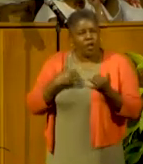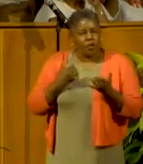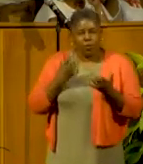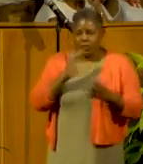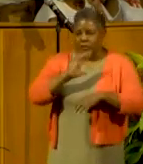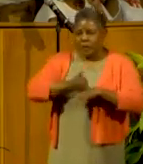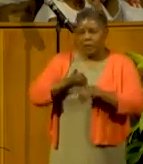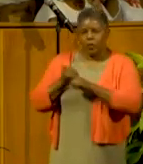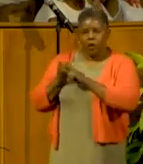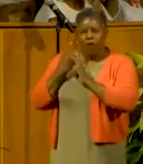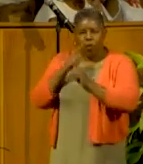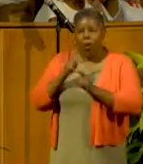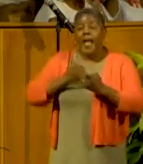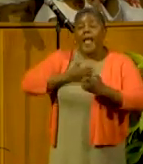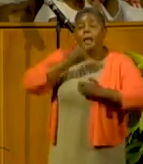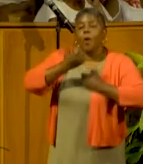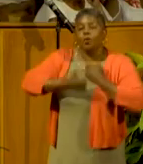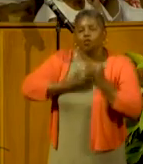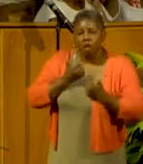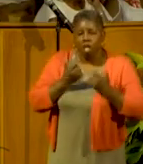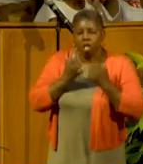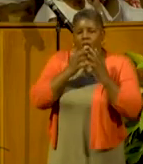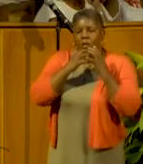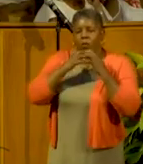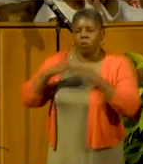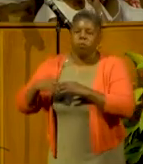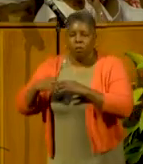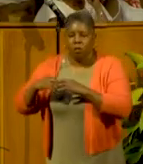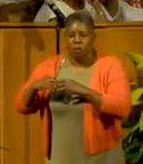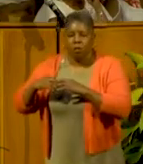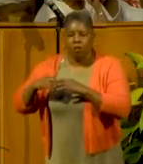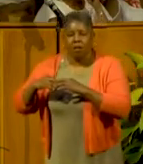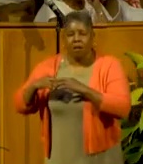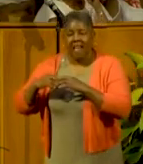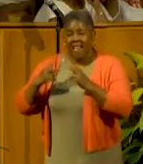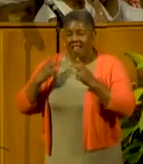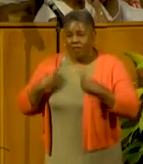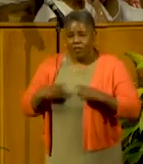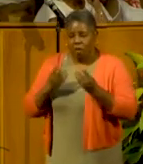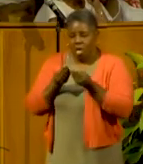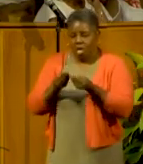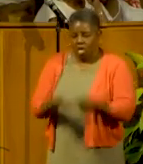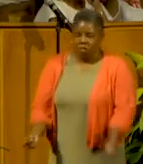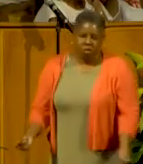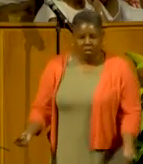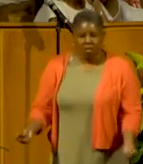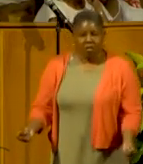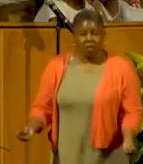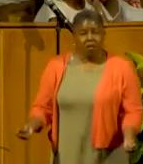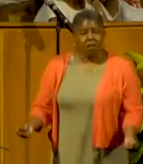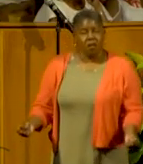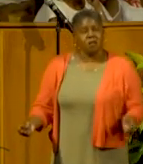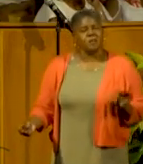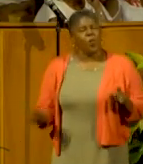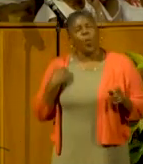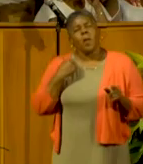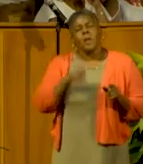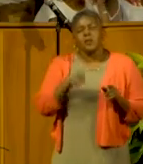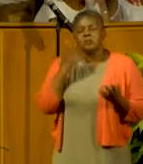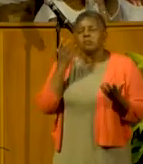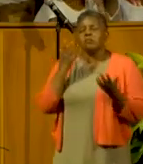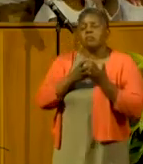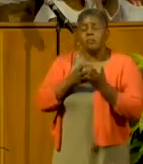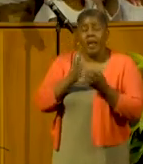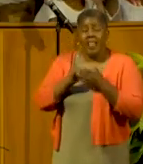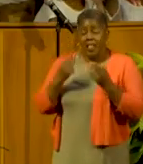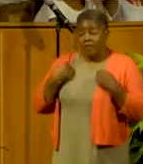yourself up for an epic emotional breakdown and physical meltdown. Alpha Street, we must reconcile that